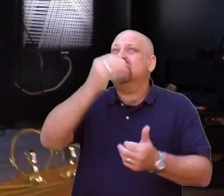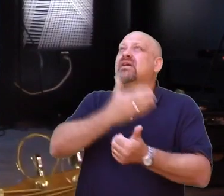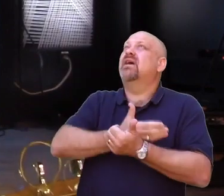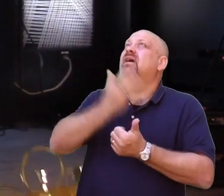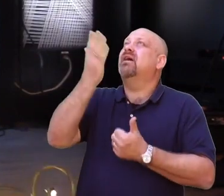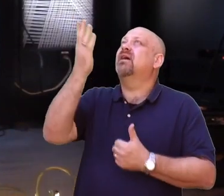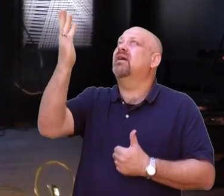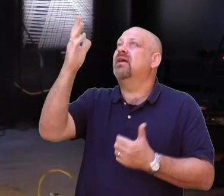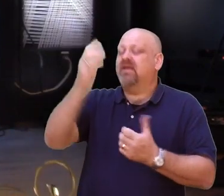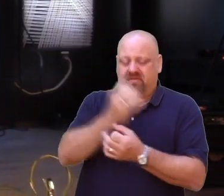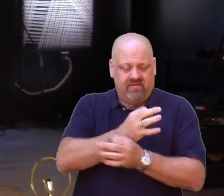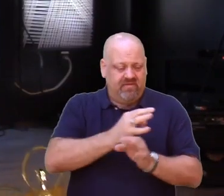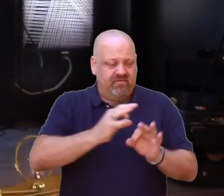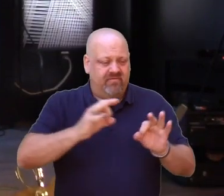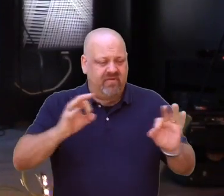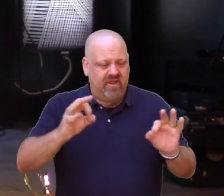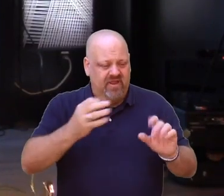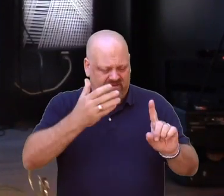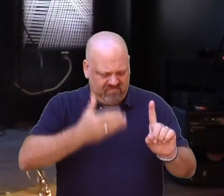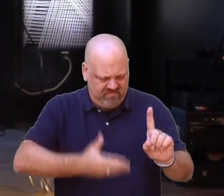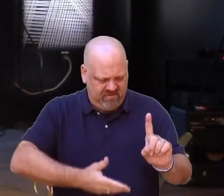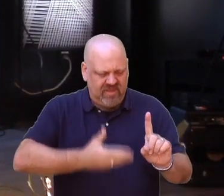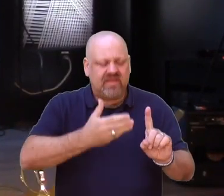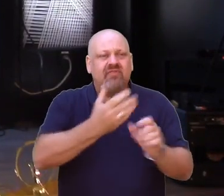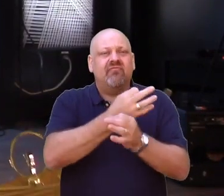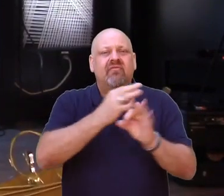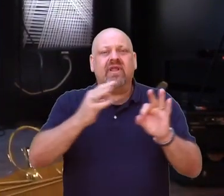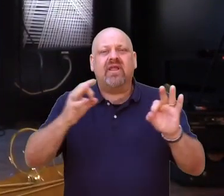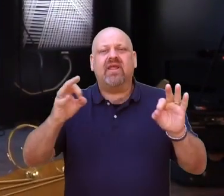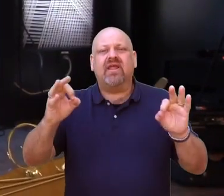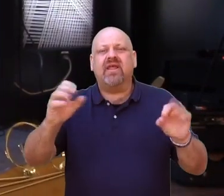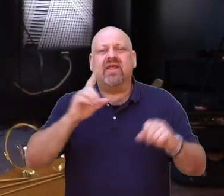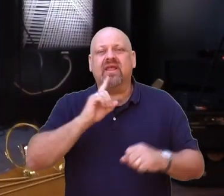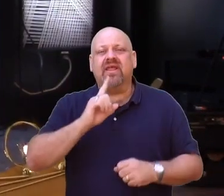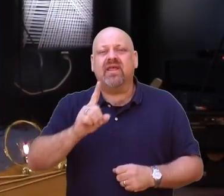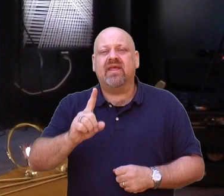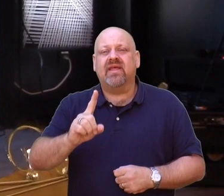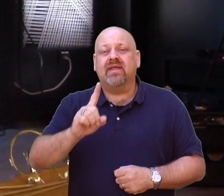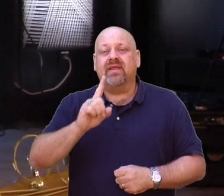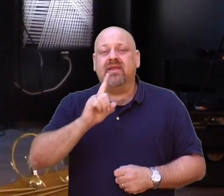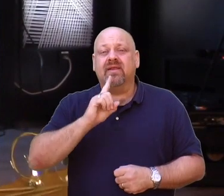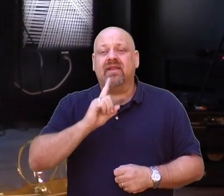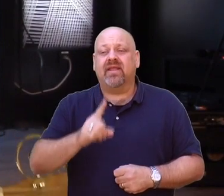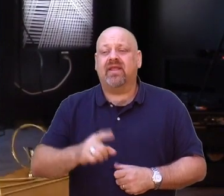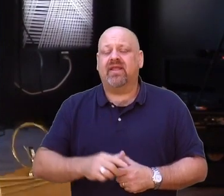Son sets free, oh, is free